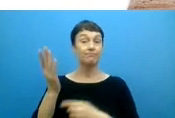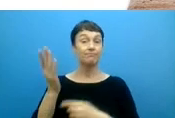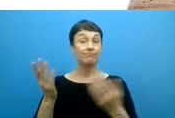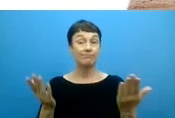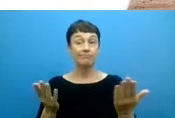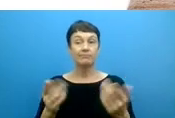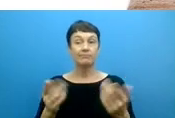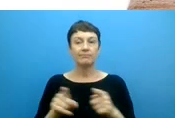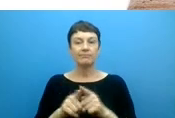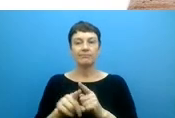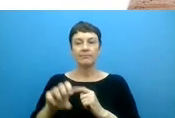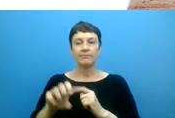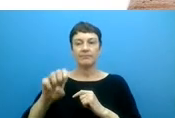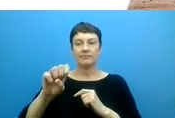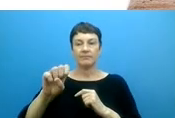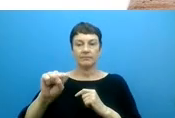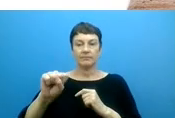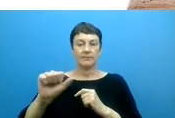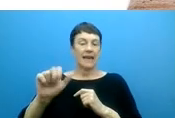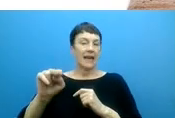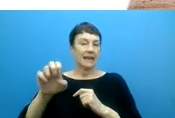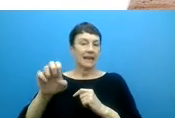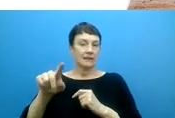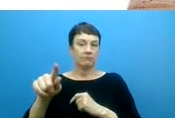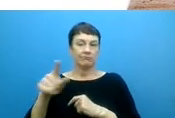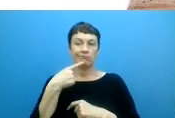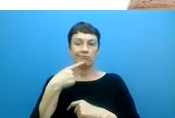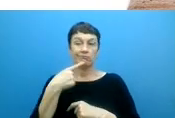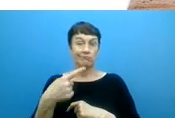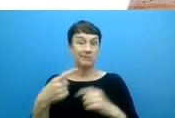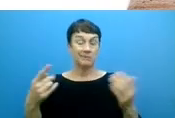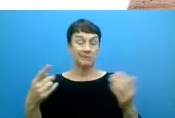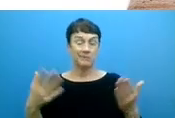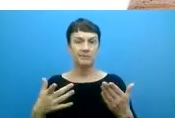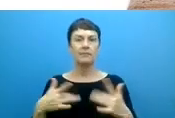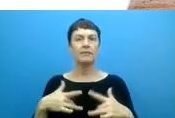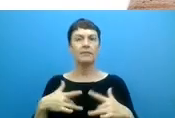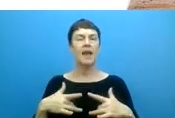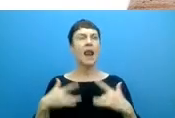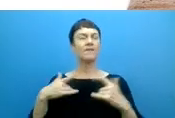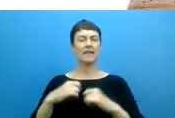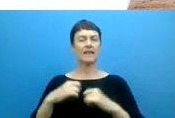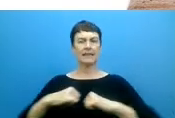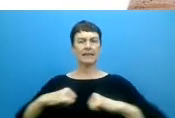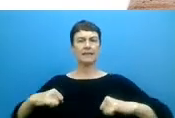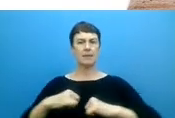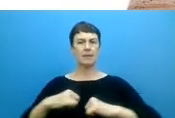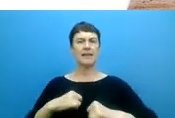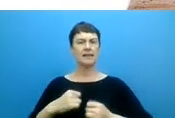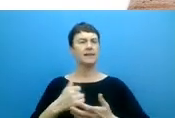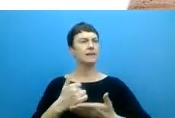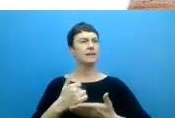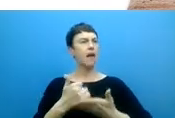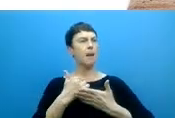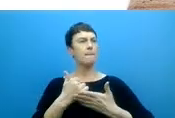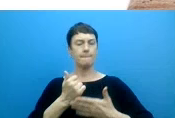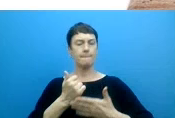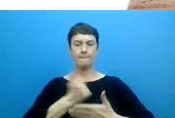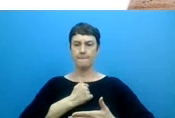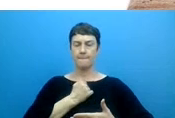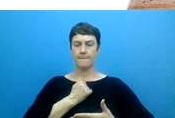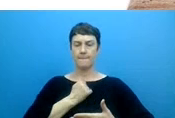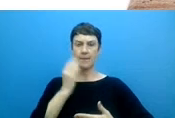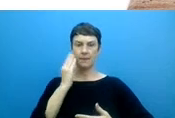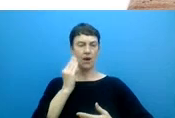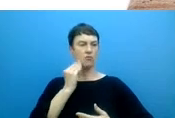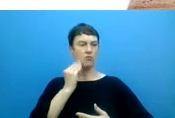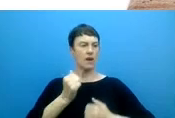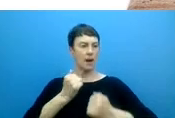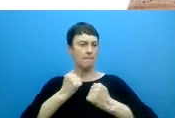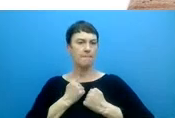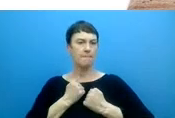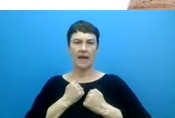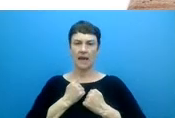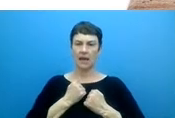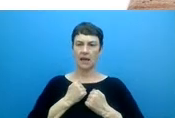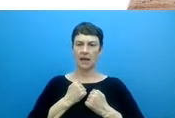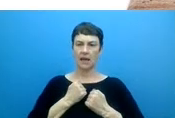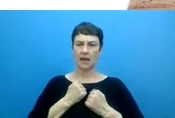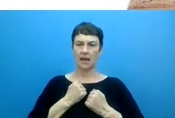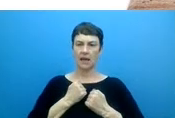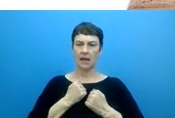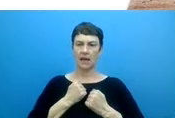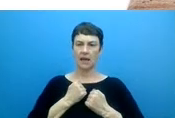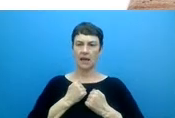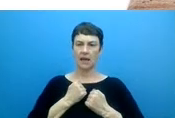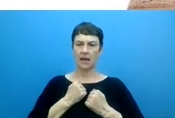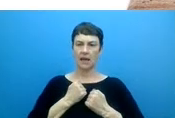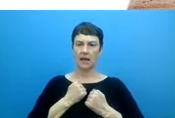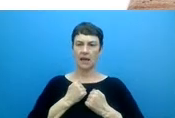has elaborated, a living space shapes our experiences and the people that we are becoming. And I think as much as a lot of what goes on